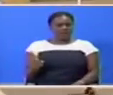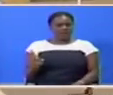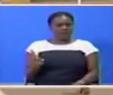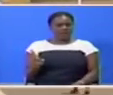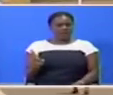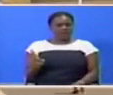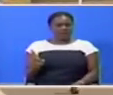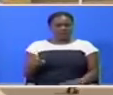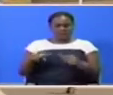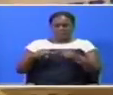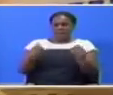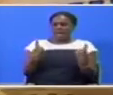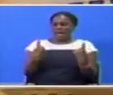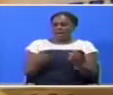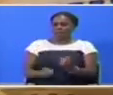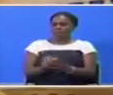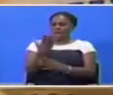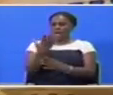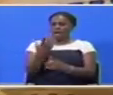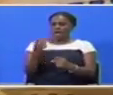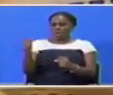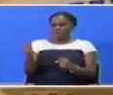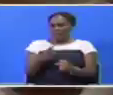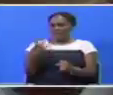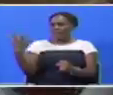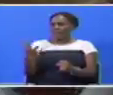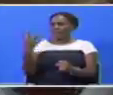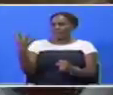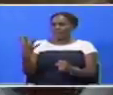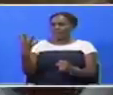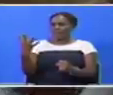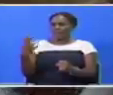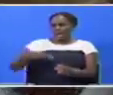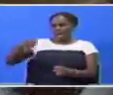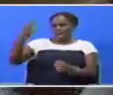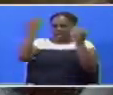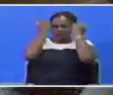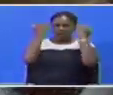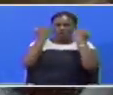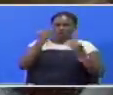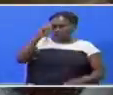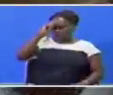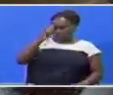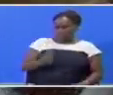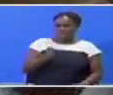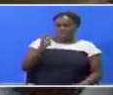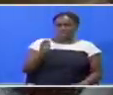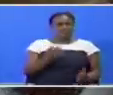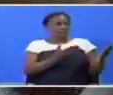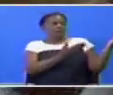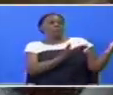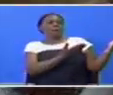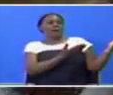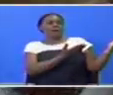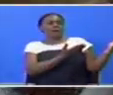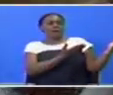A standoff originating from the April 7th verdict by High Court judges Weldon Korir, Agrem Chelule,